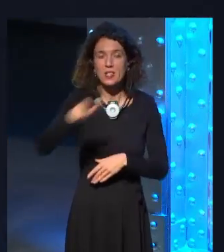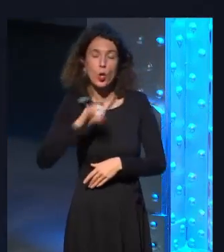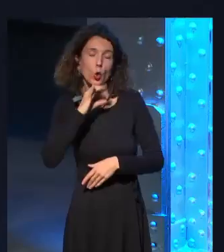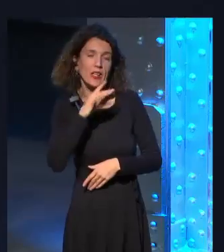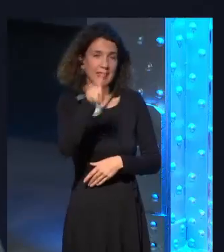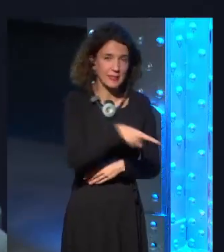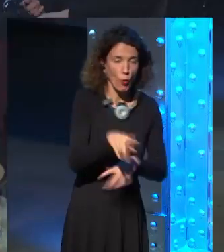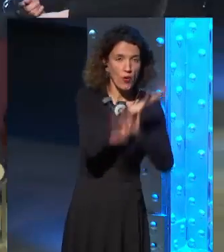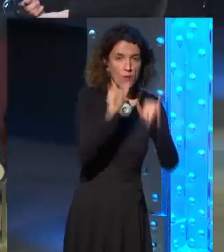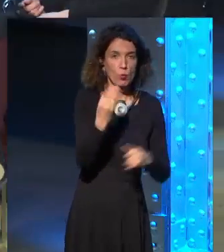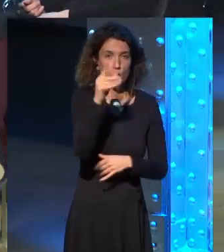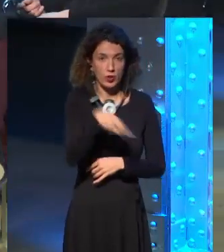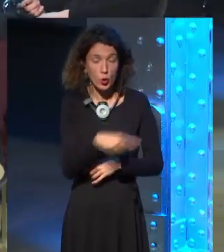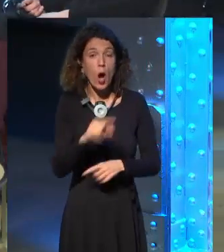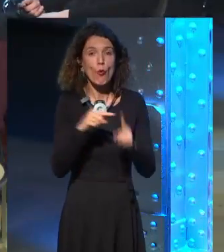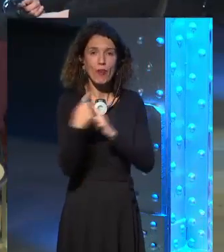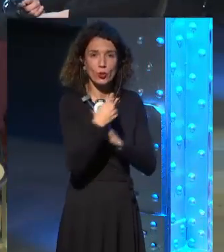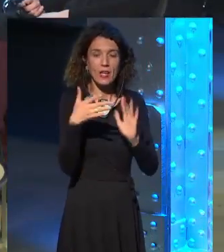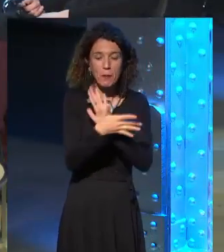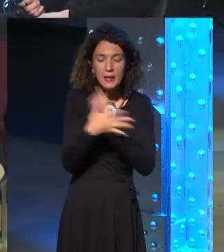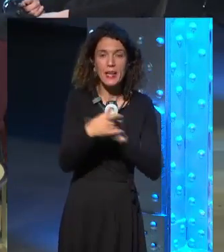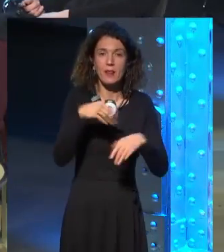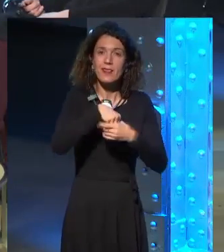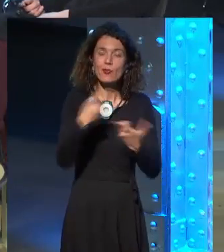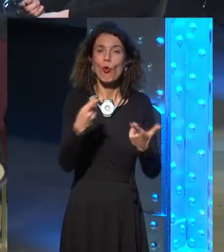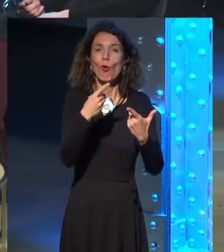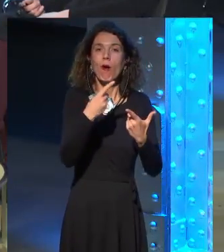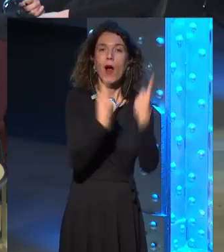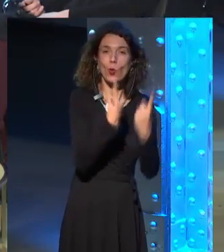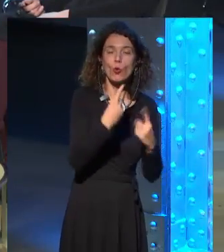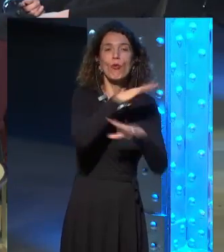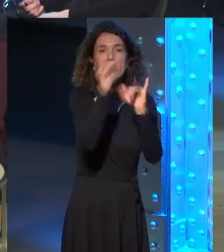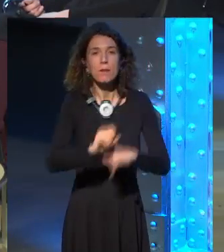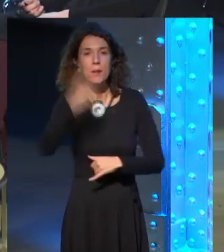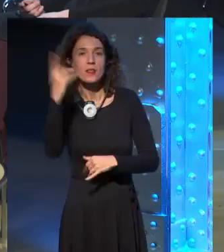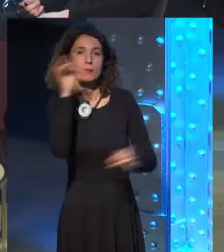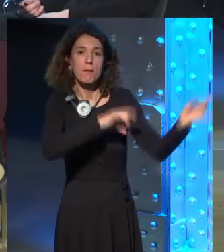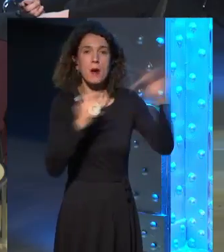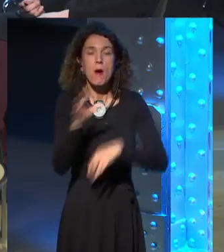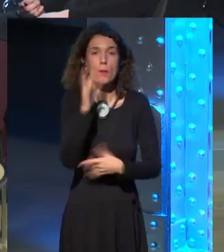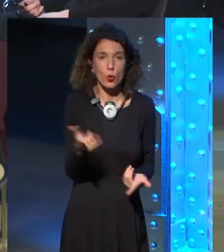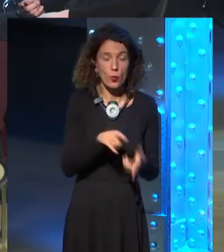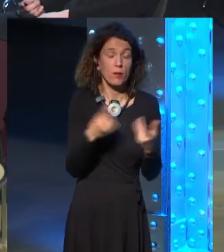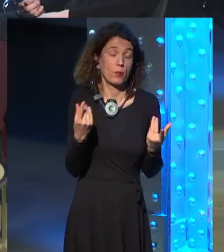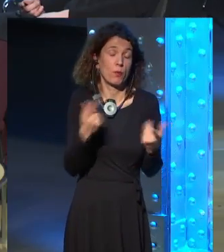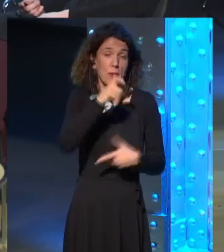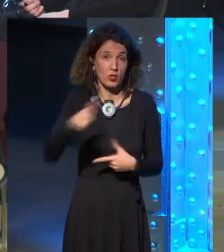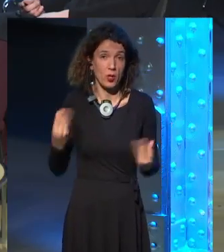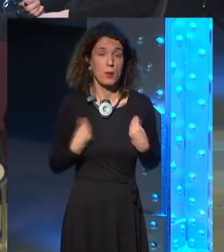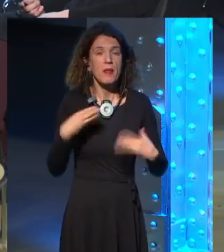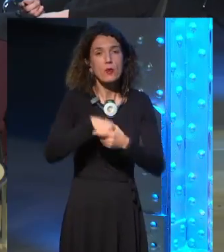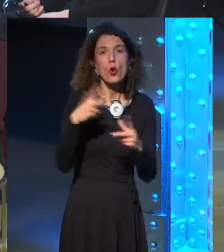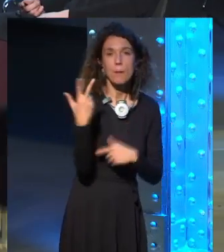are the factors that explain why some people are happier than others. And we can see, for example, people who are in a relationship, people who are married are